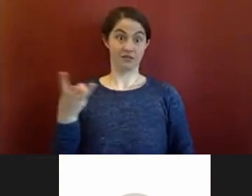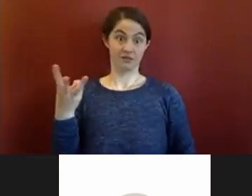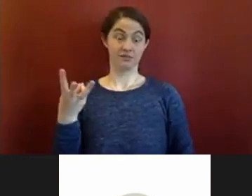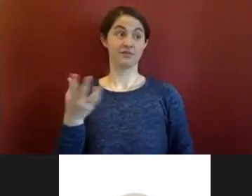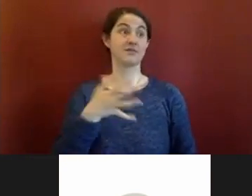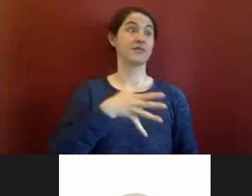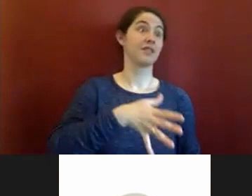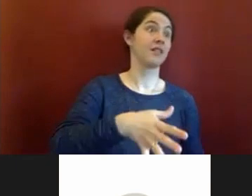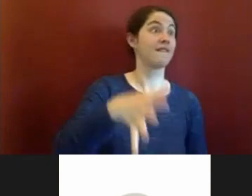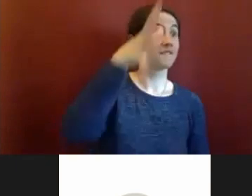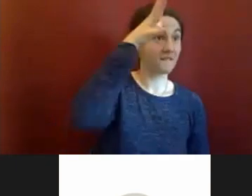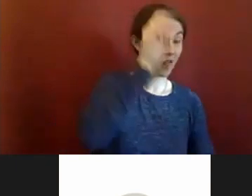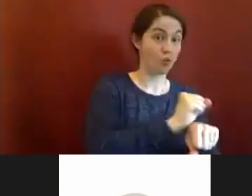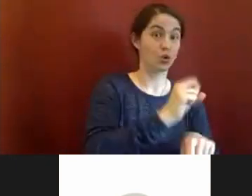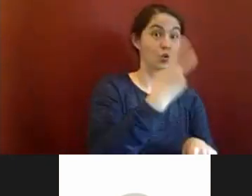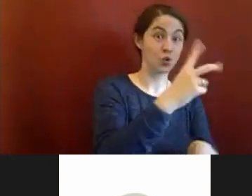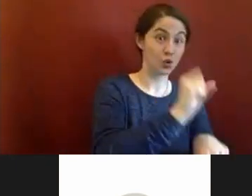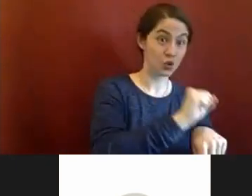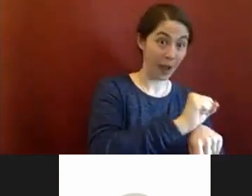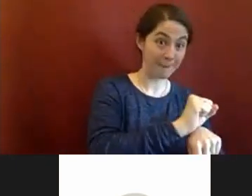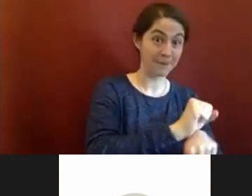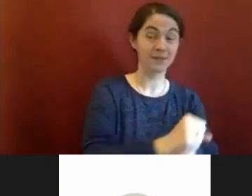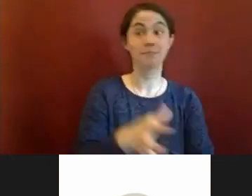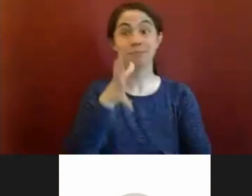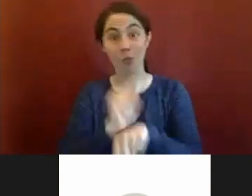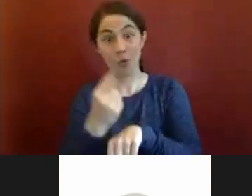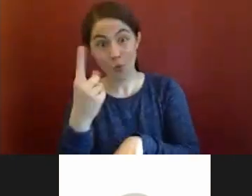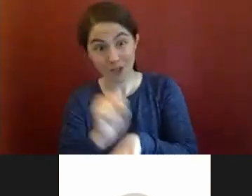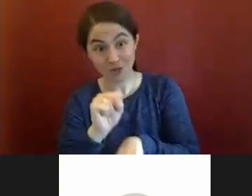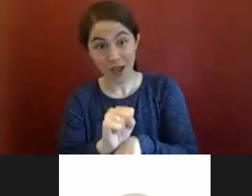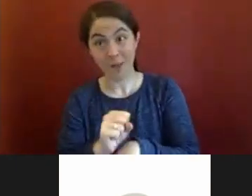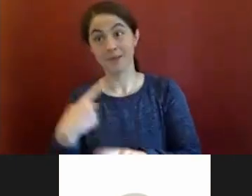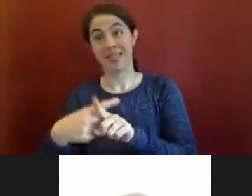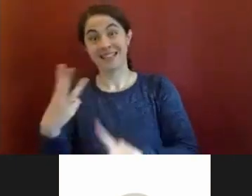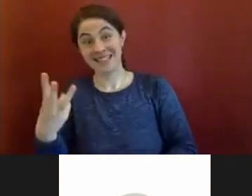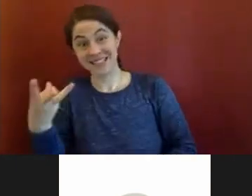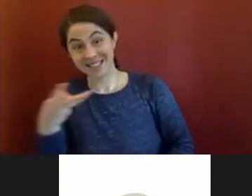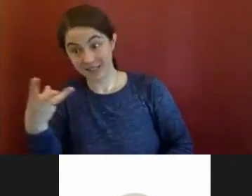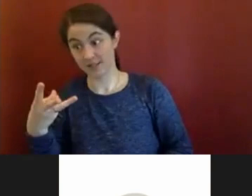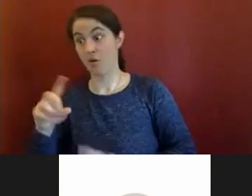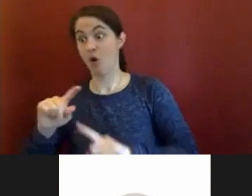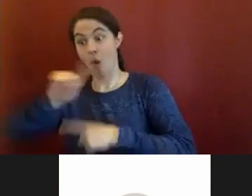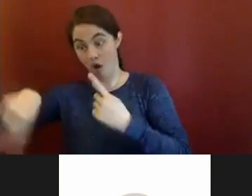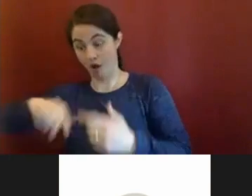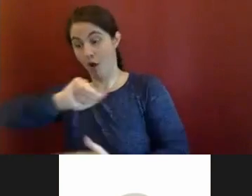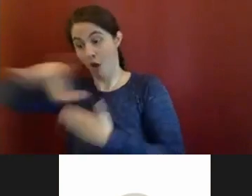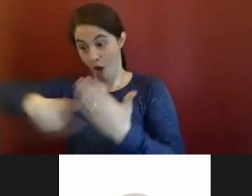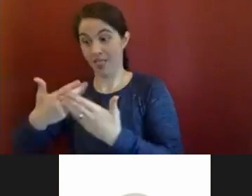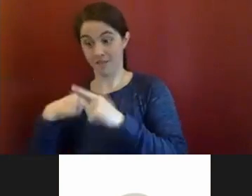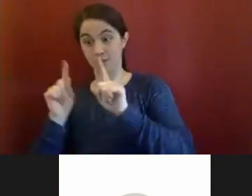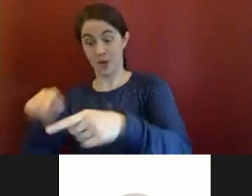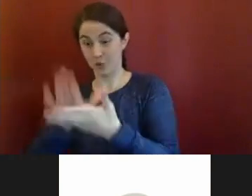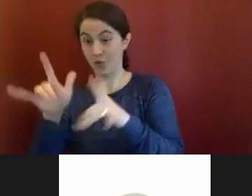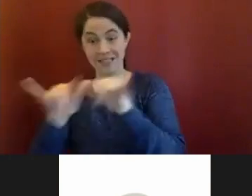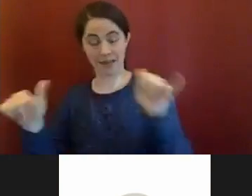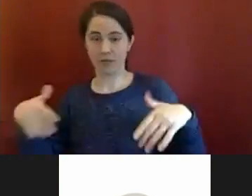jobs and our mother worked 1. And all of us in school at the same time. So